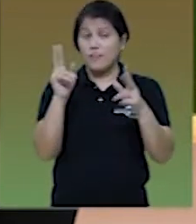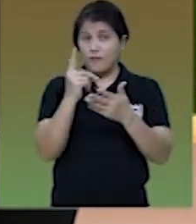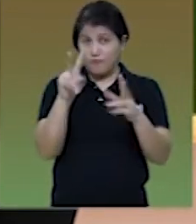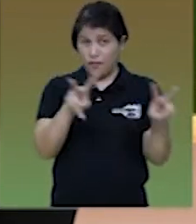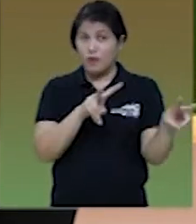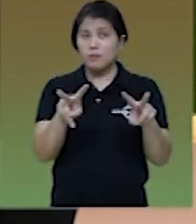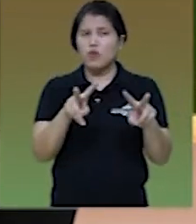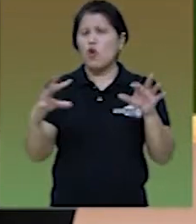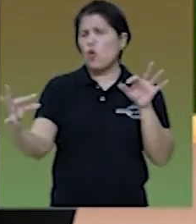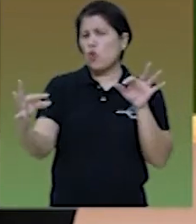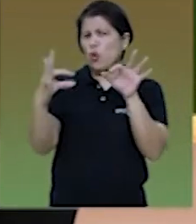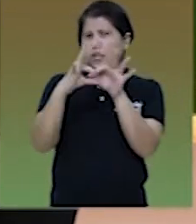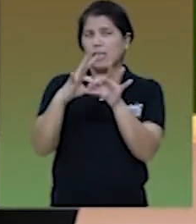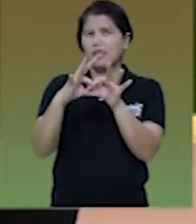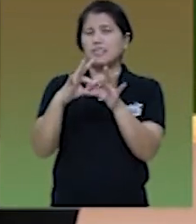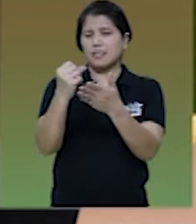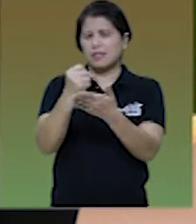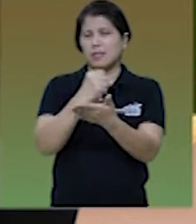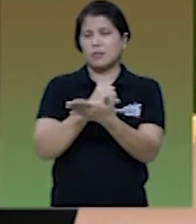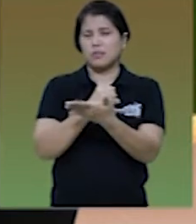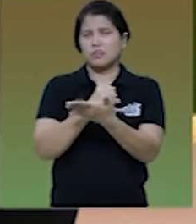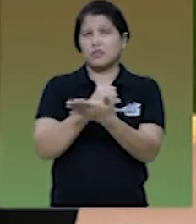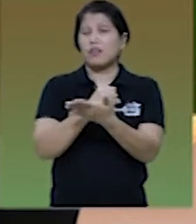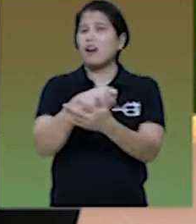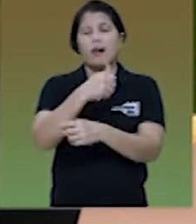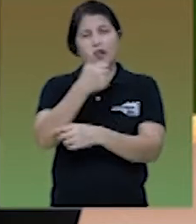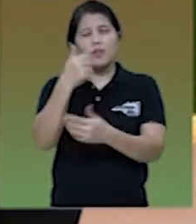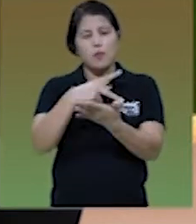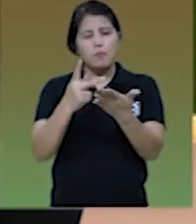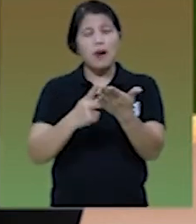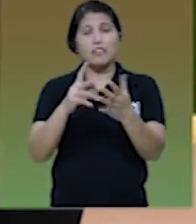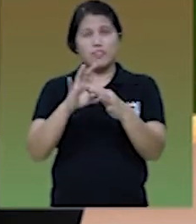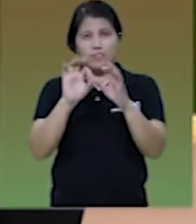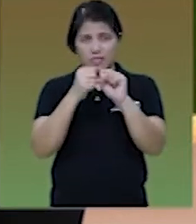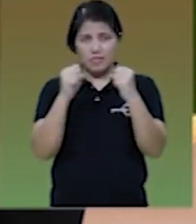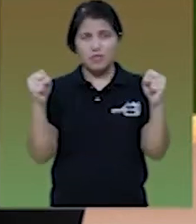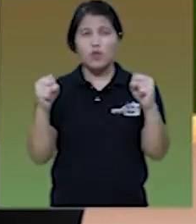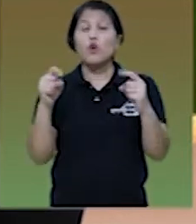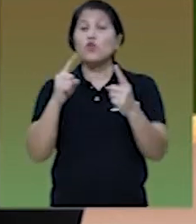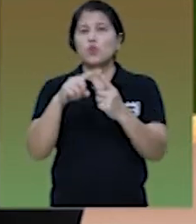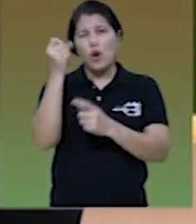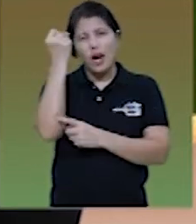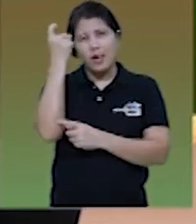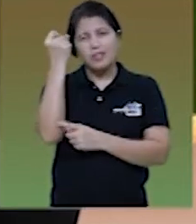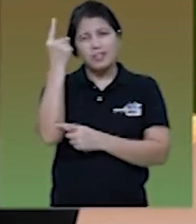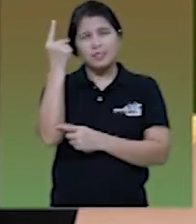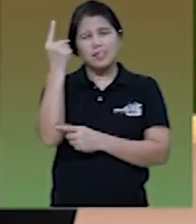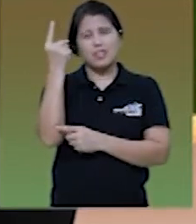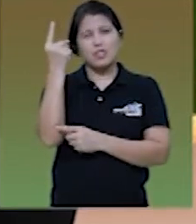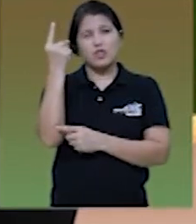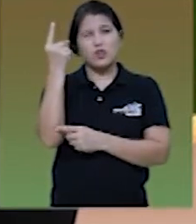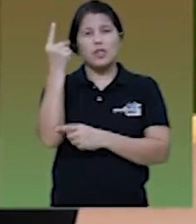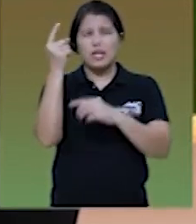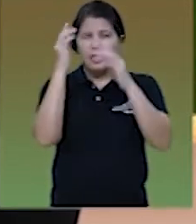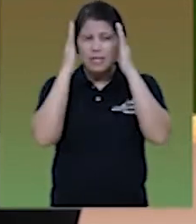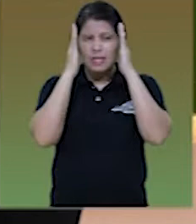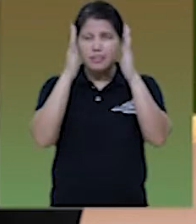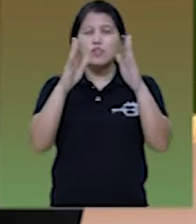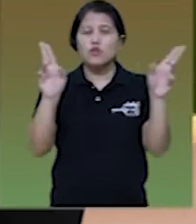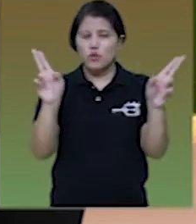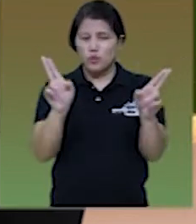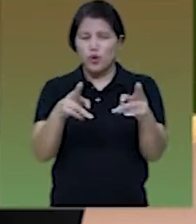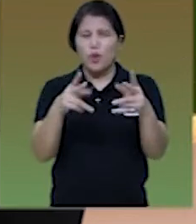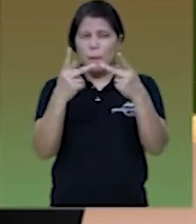the subject to the other parts of the sentence. To understand them, listen to this